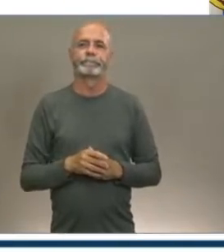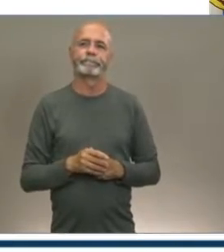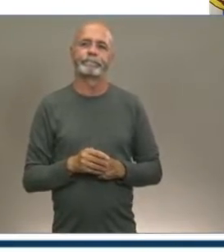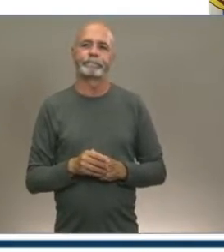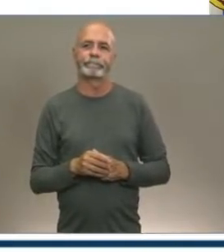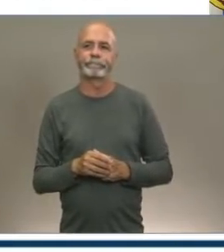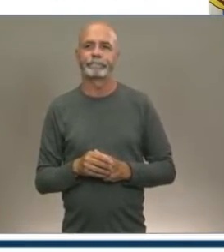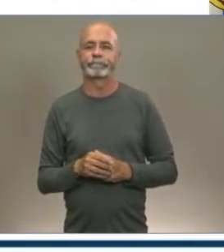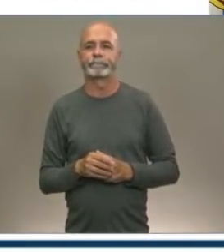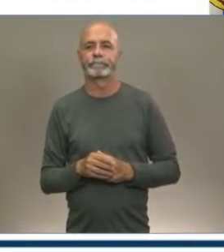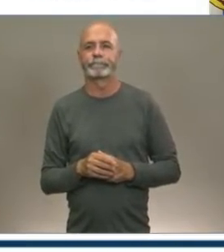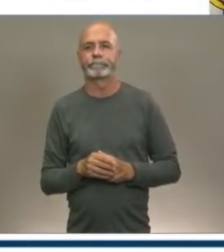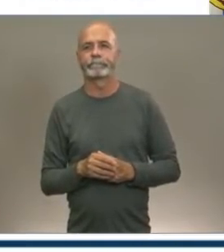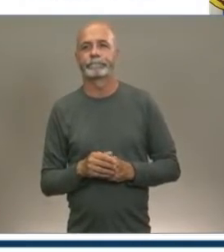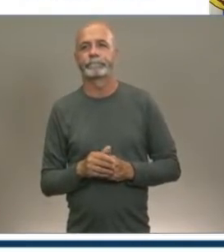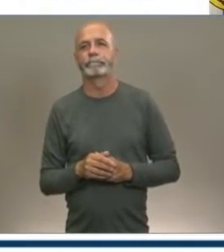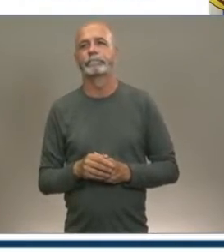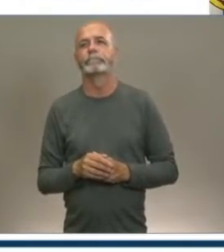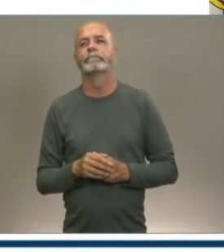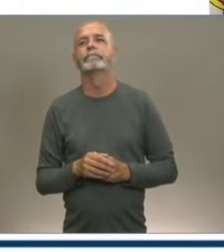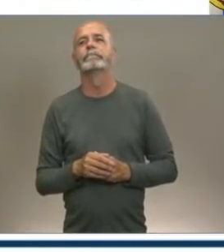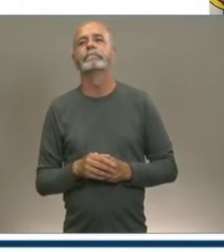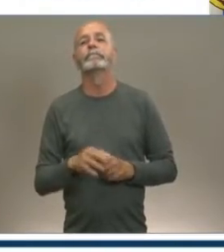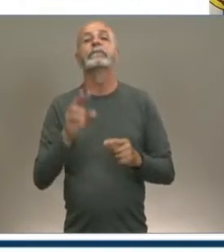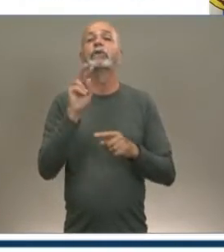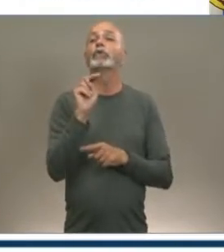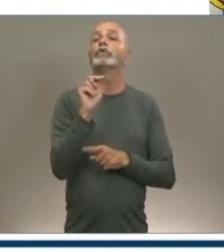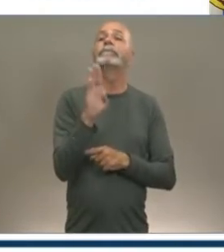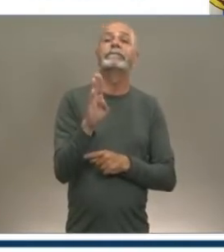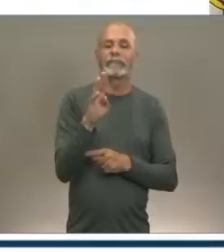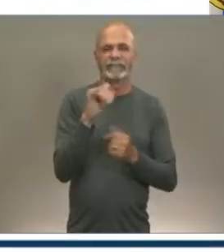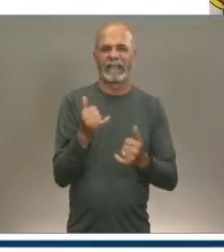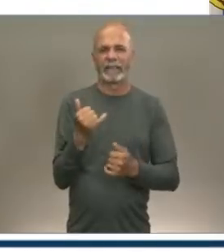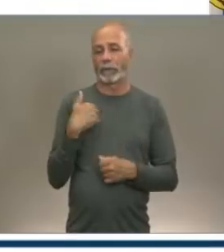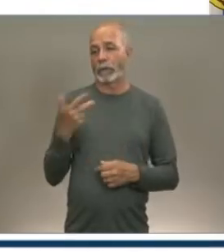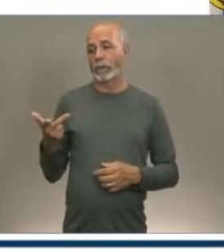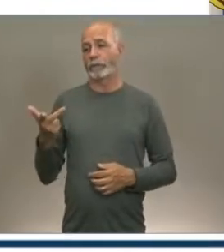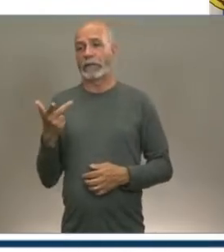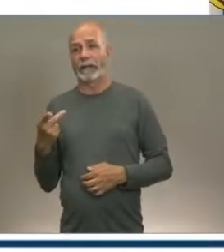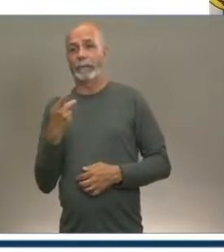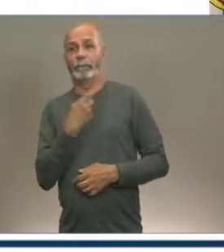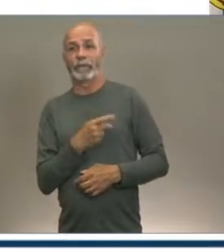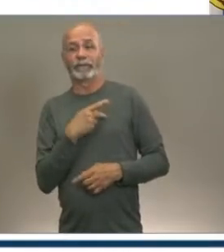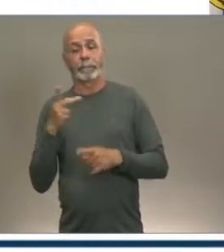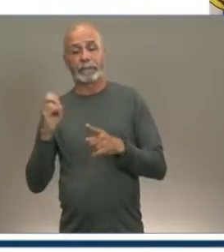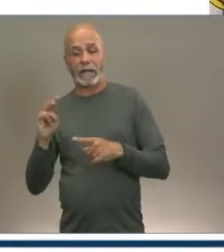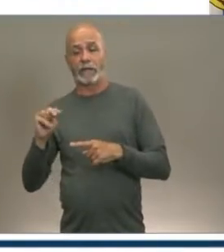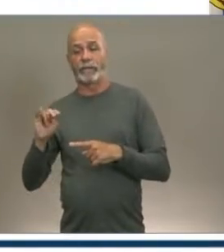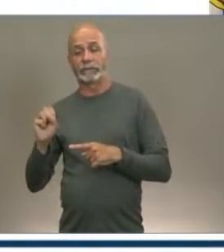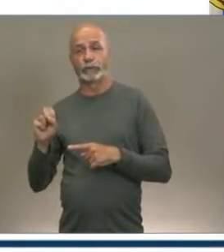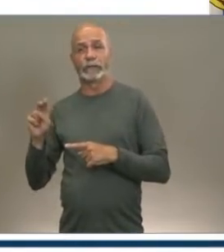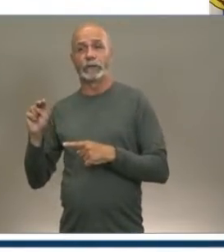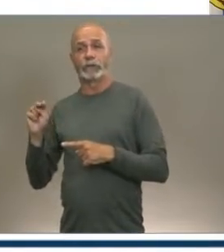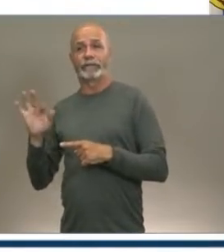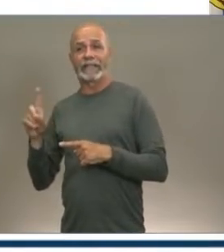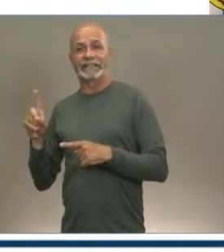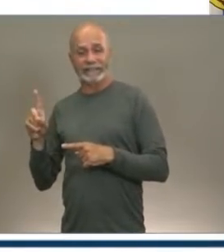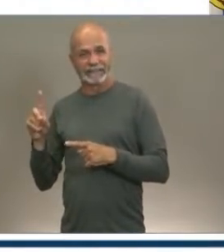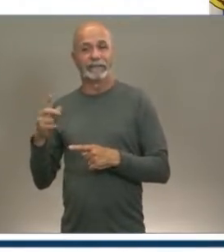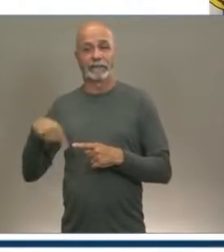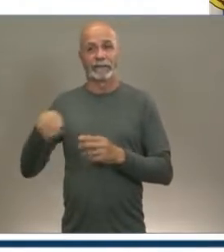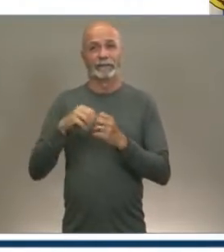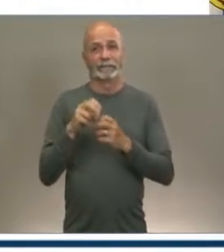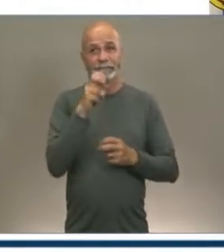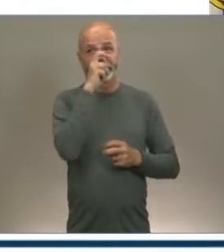other Atlantic provinces to implement restrictions back on those places for coming into Nova